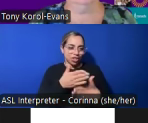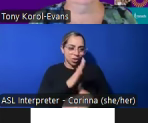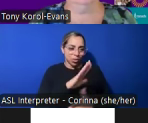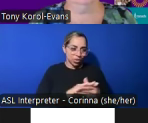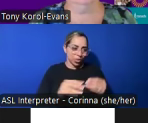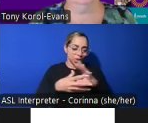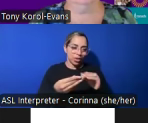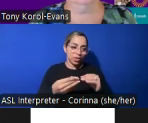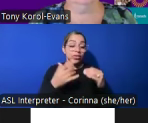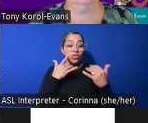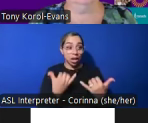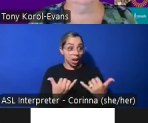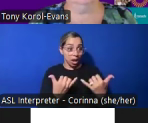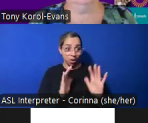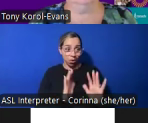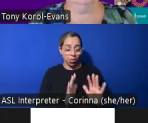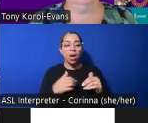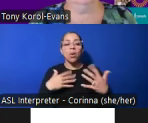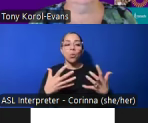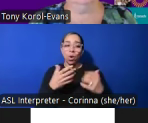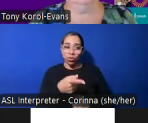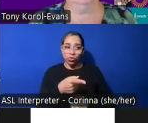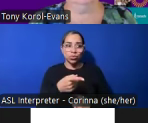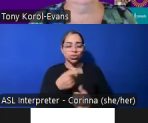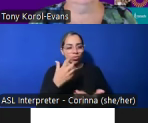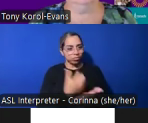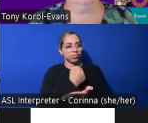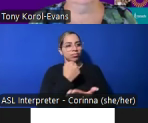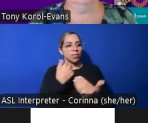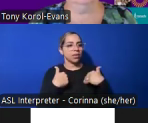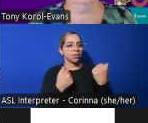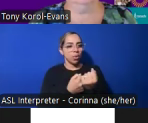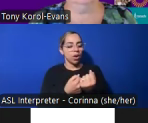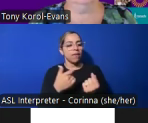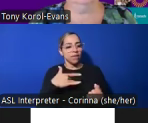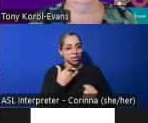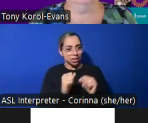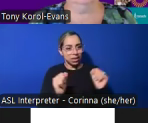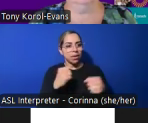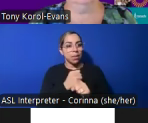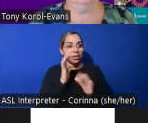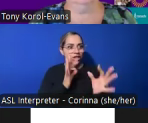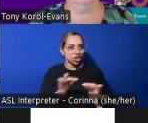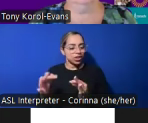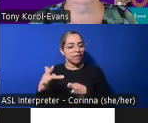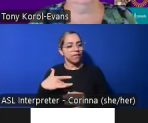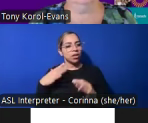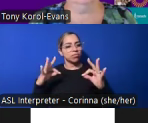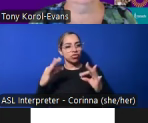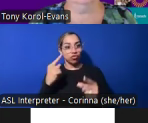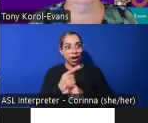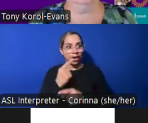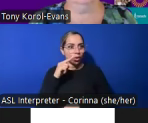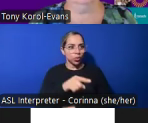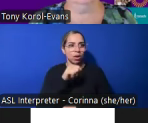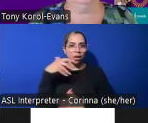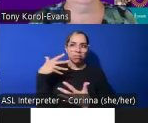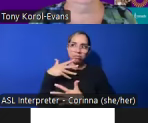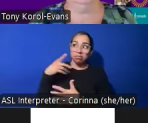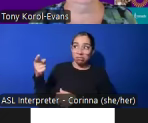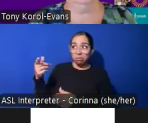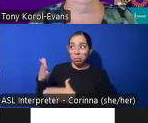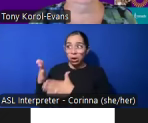now, I want you to get support and be safe so that you can make the choice that's right for you, not out of fear of what your partner will do.